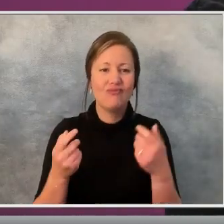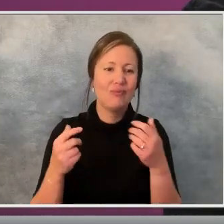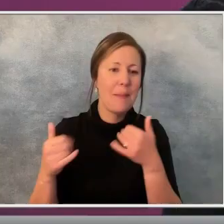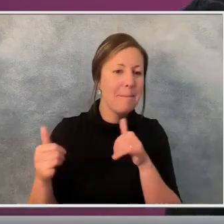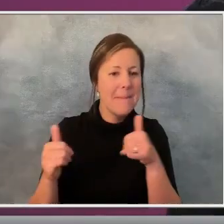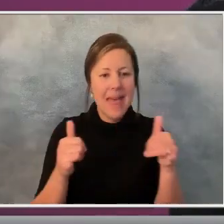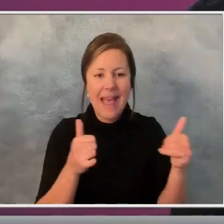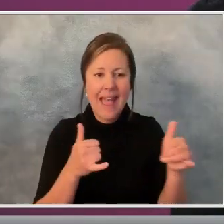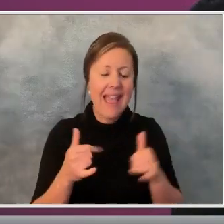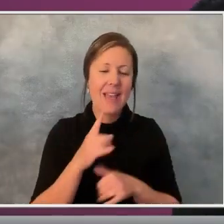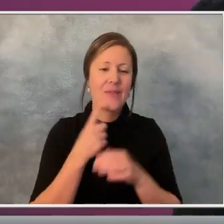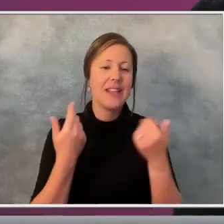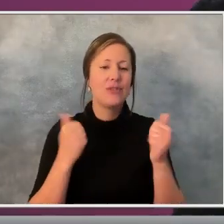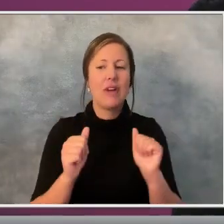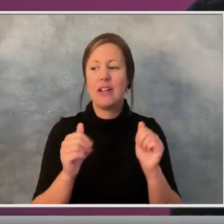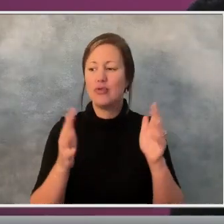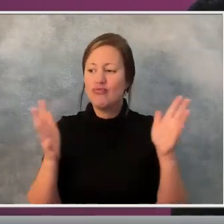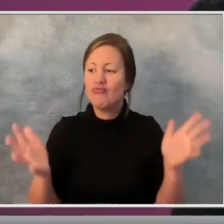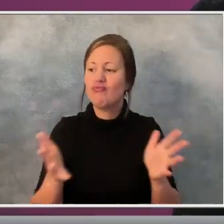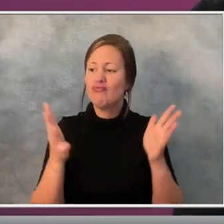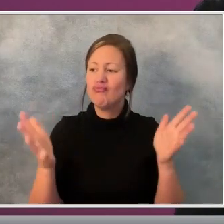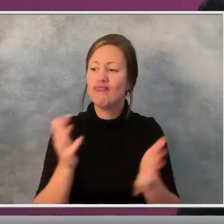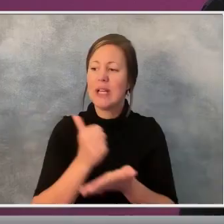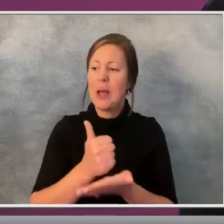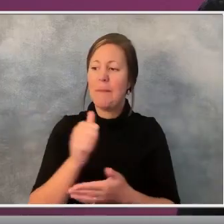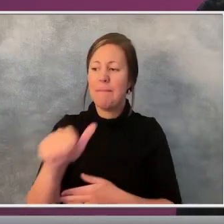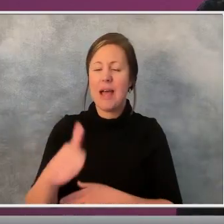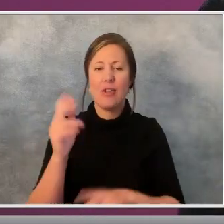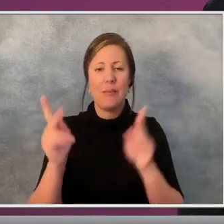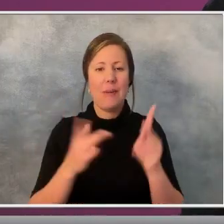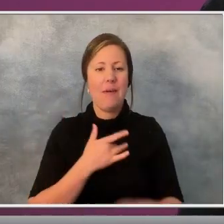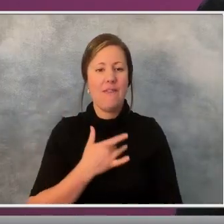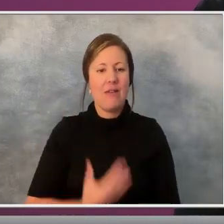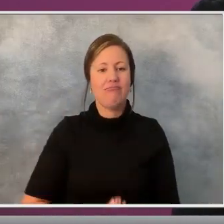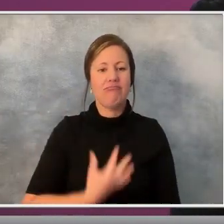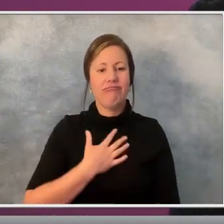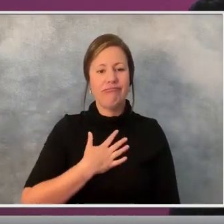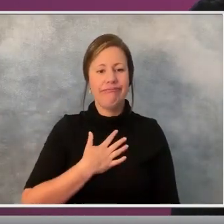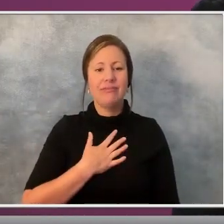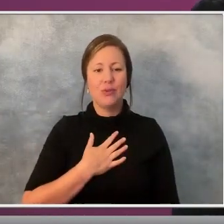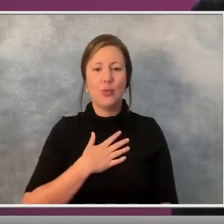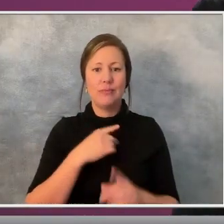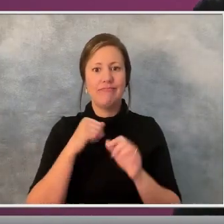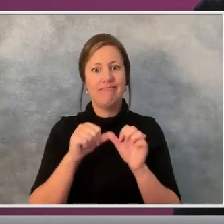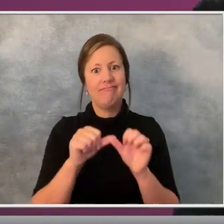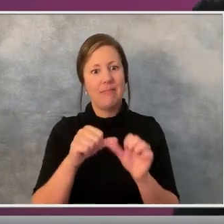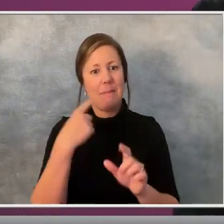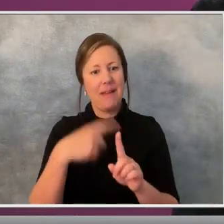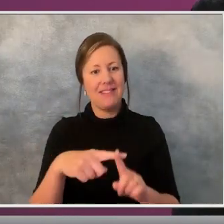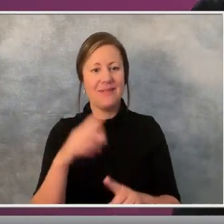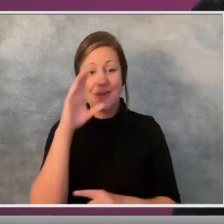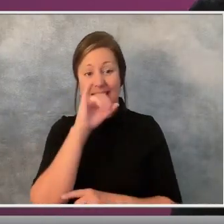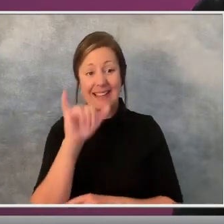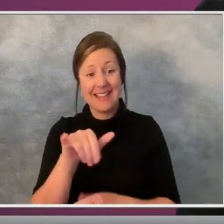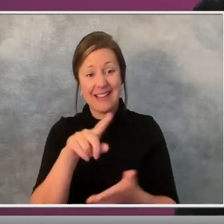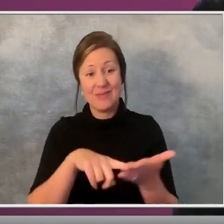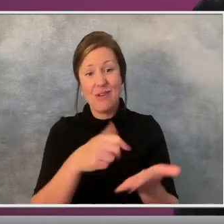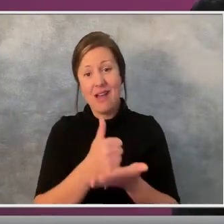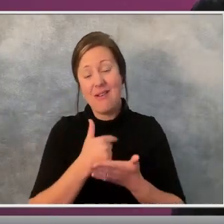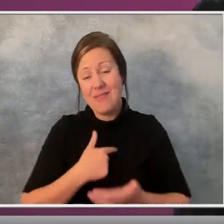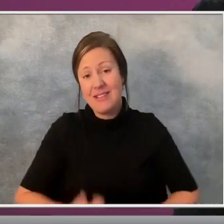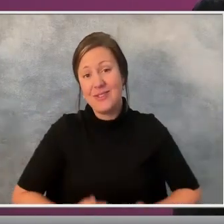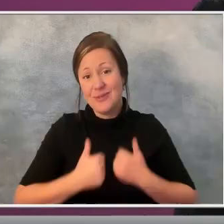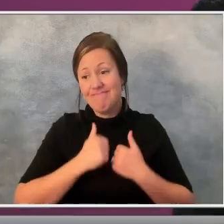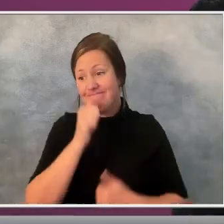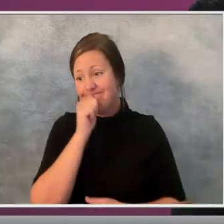uplift others, you know, and stay positive, you know, so I guess that's what got me through, you know, so I'm happy